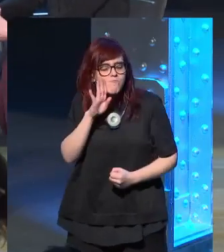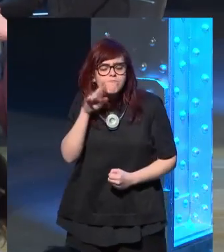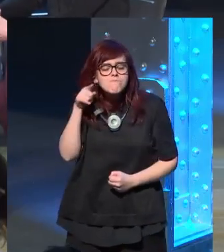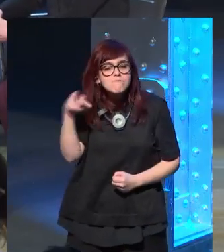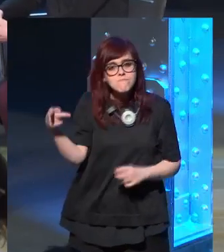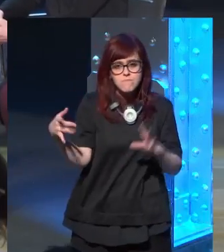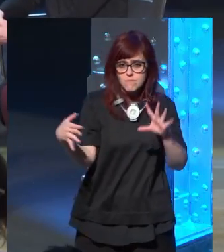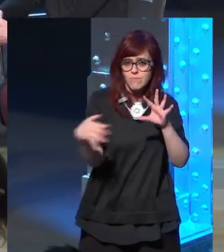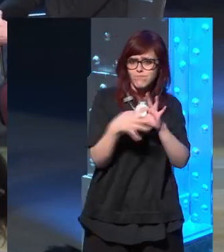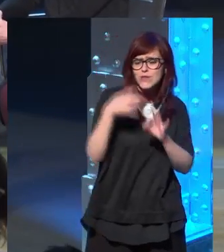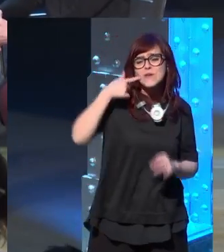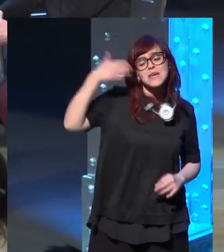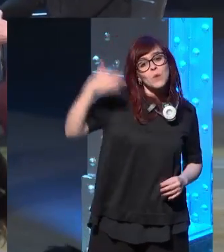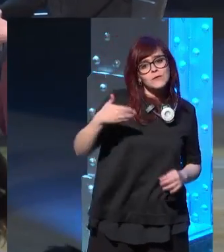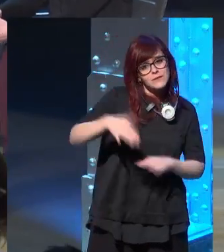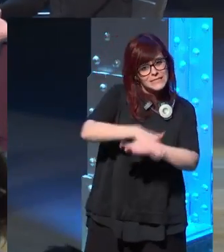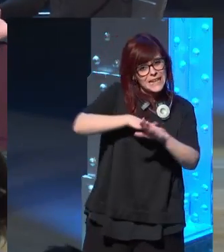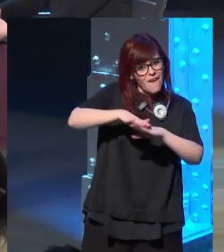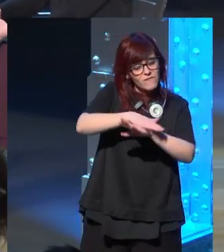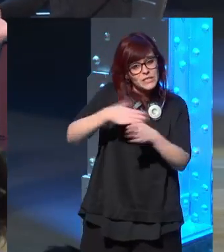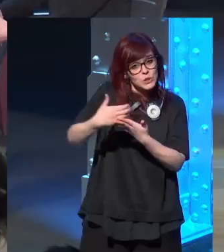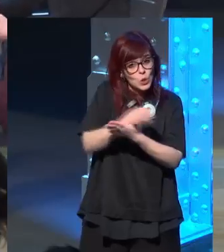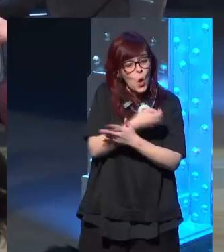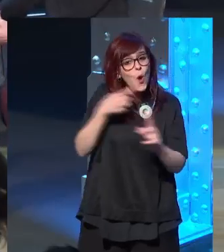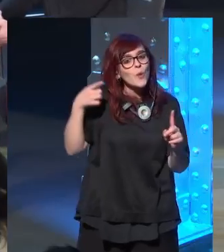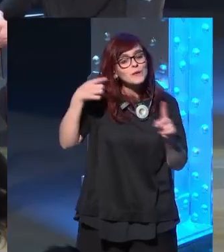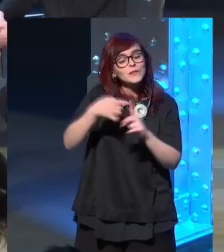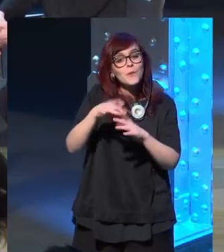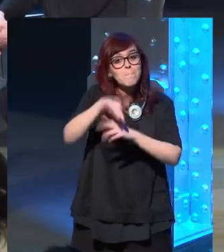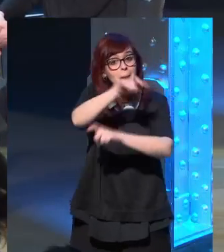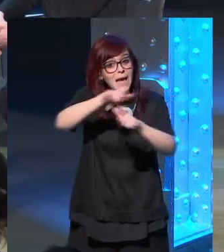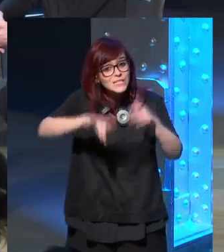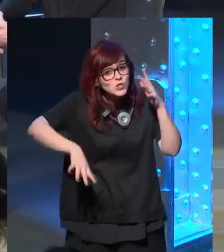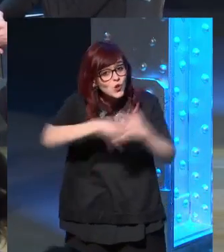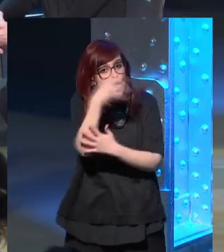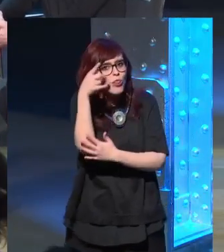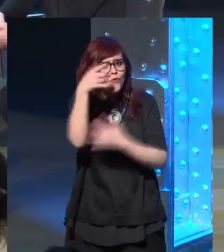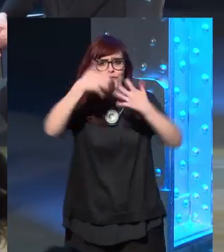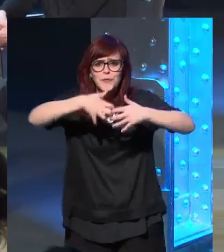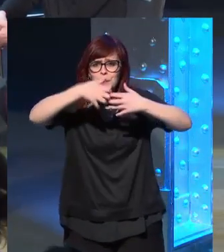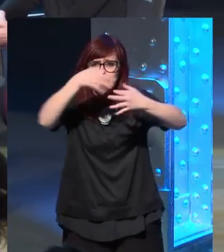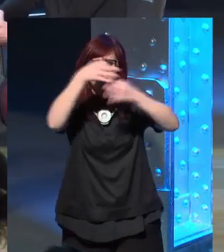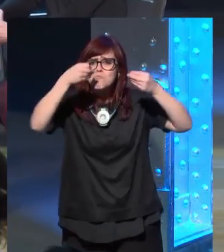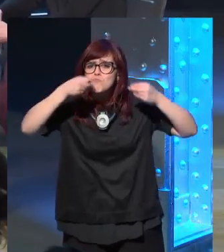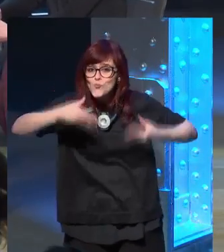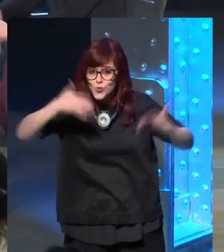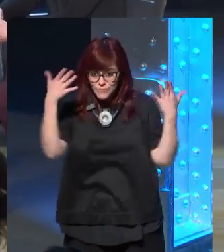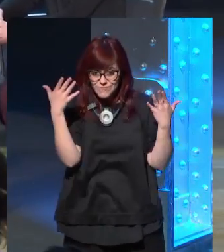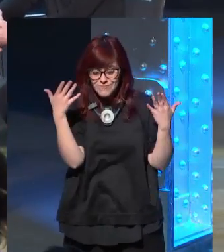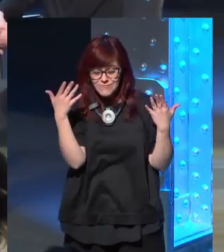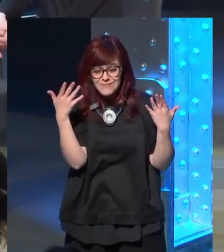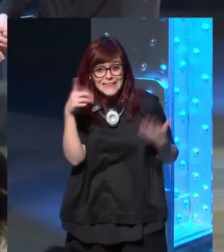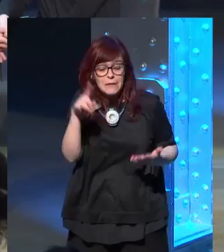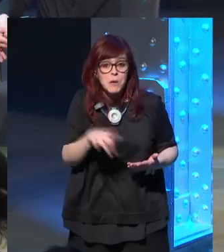why the Nordic countries work so well and people are so happy or happy, at least satisfied